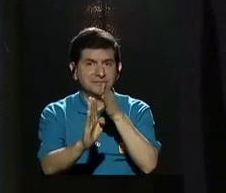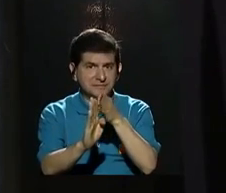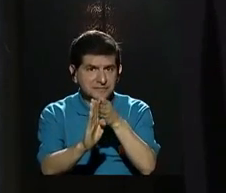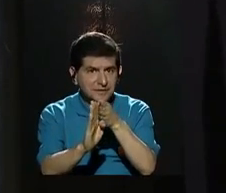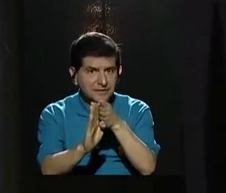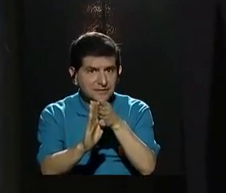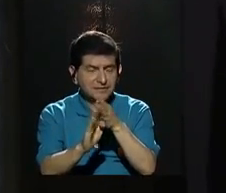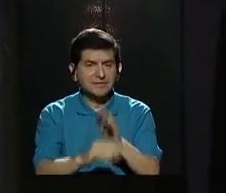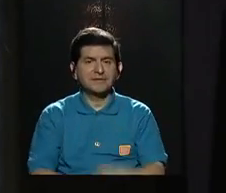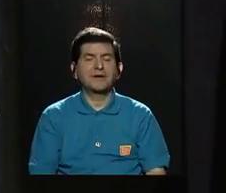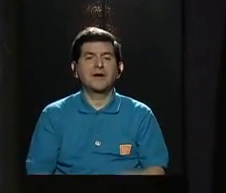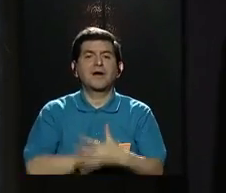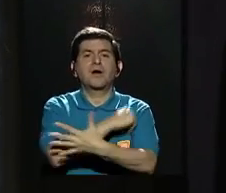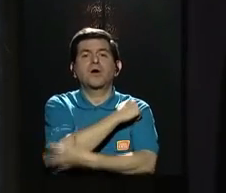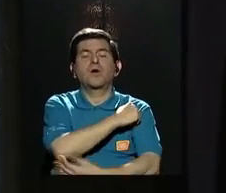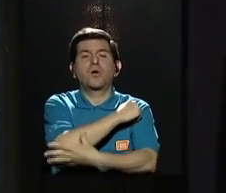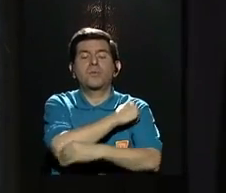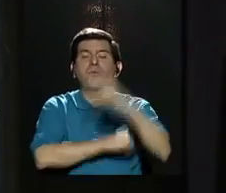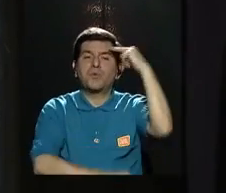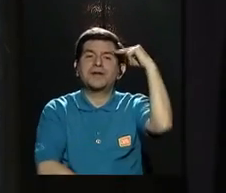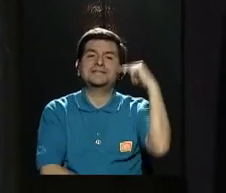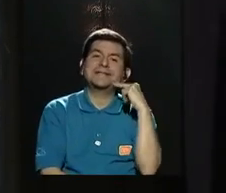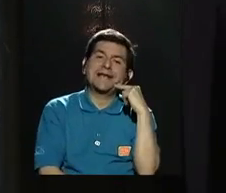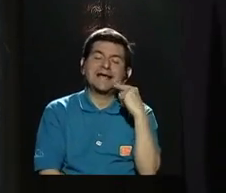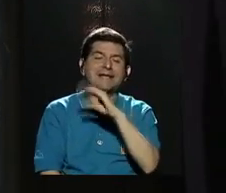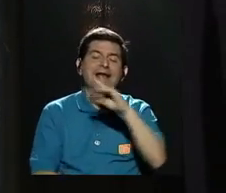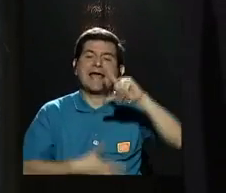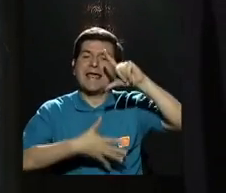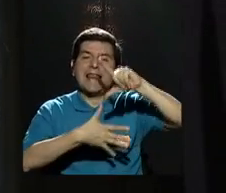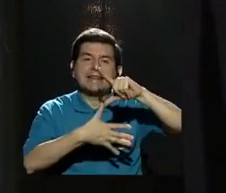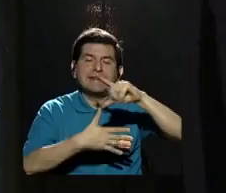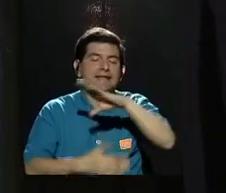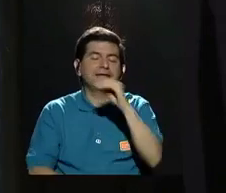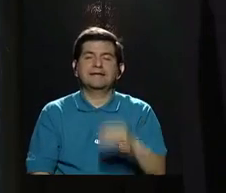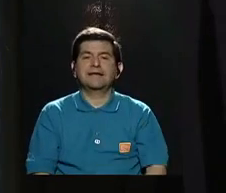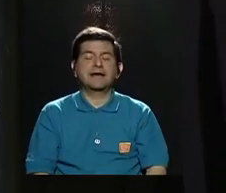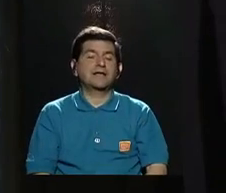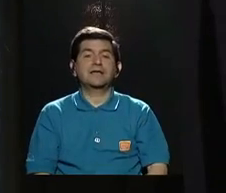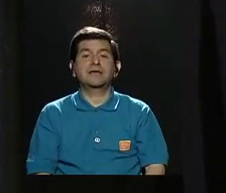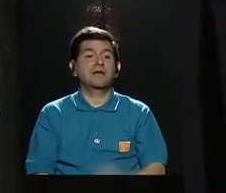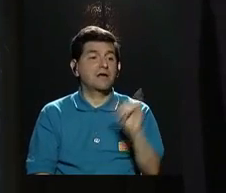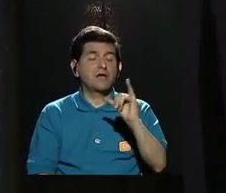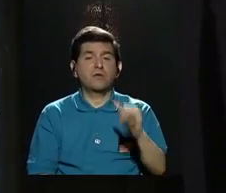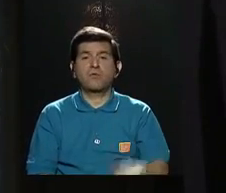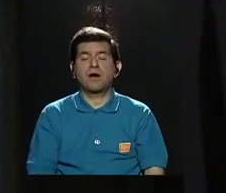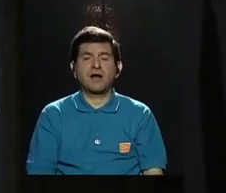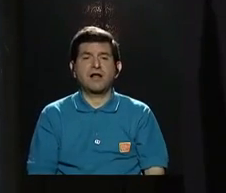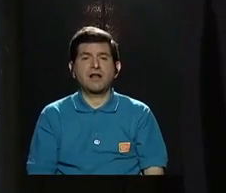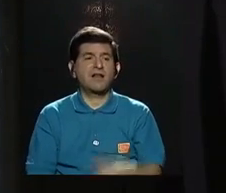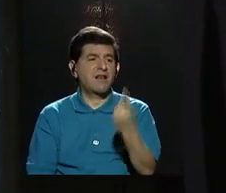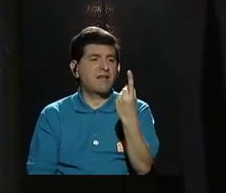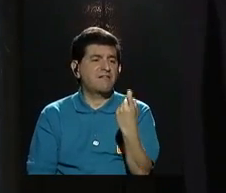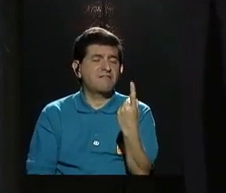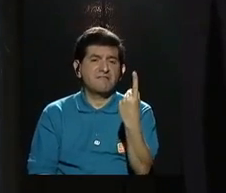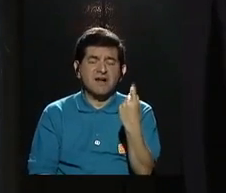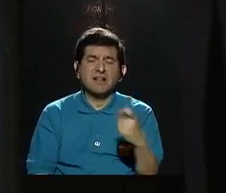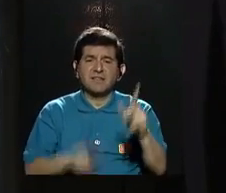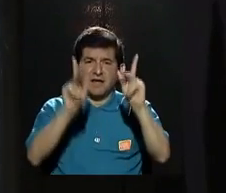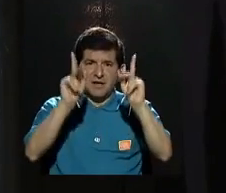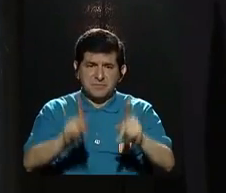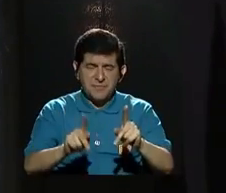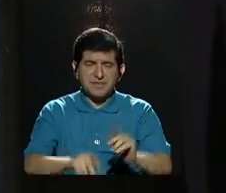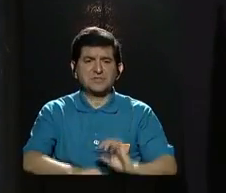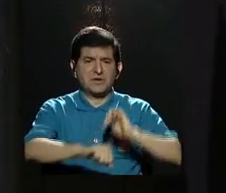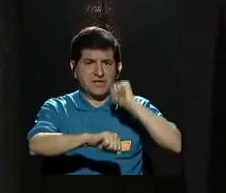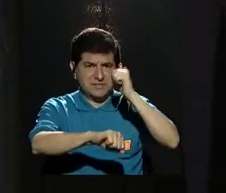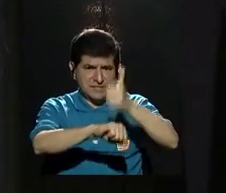Latino poverty and to the tendency to lock up people who have been defined as